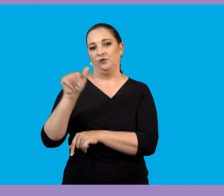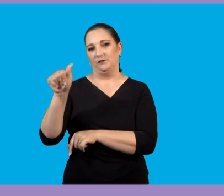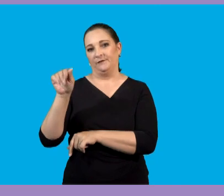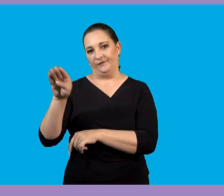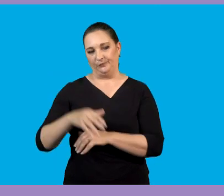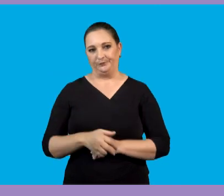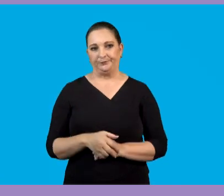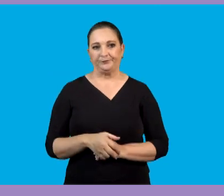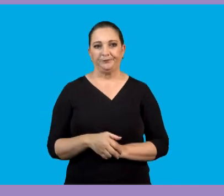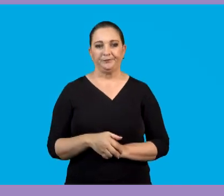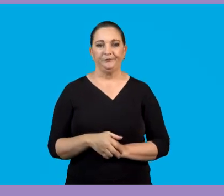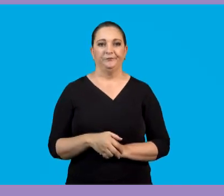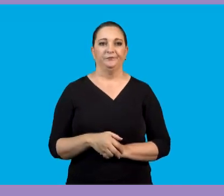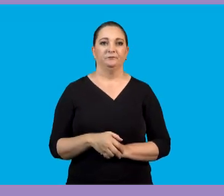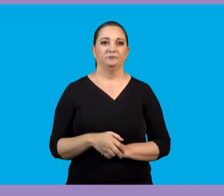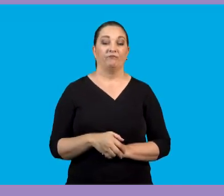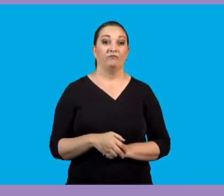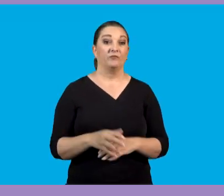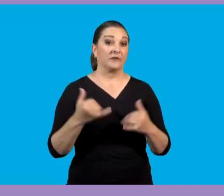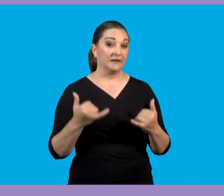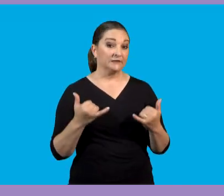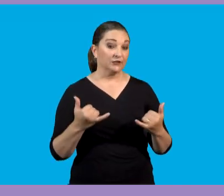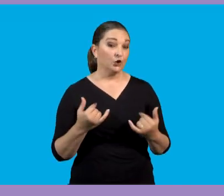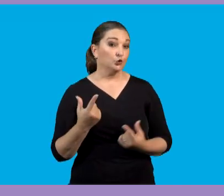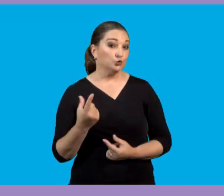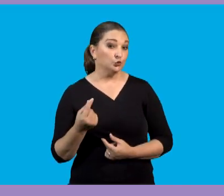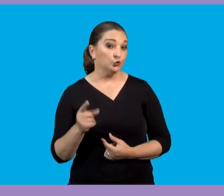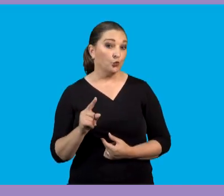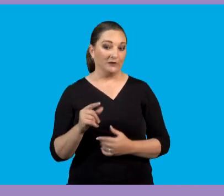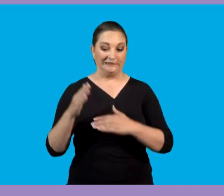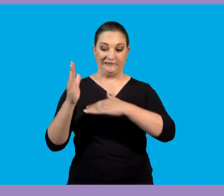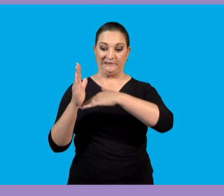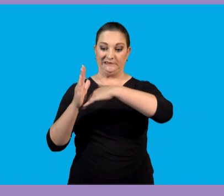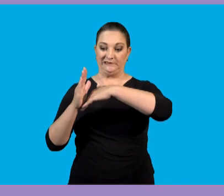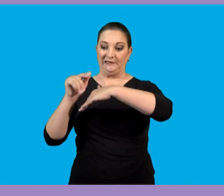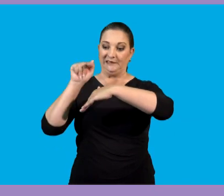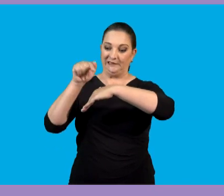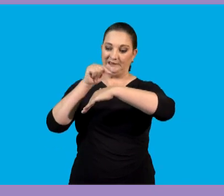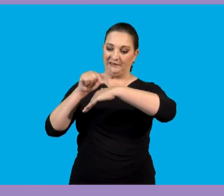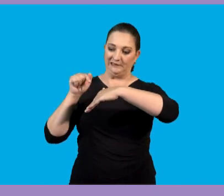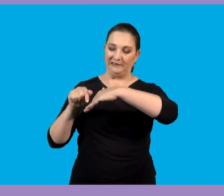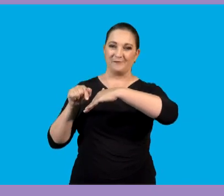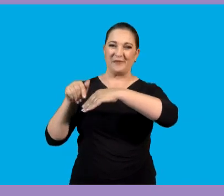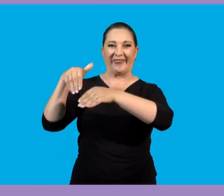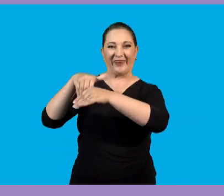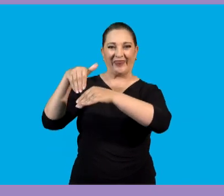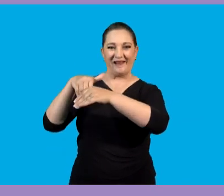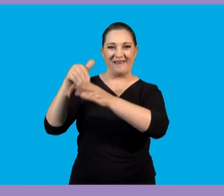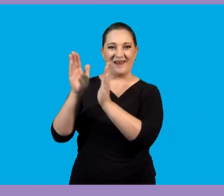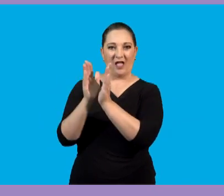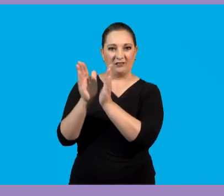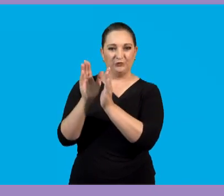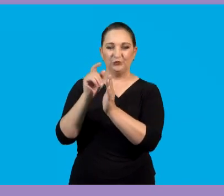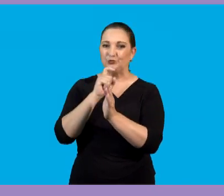that angle H. And if we now use the interior angles of a triangle to